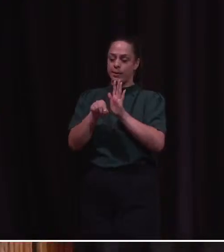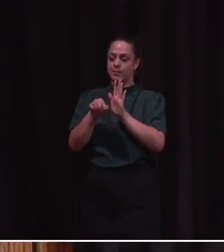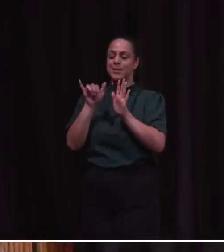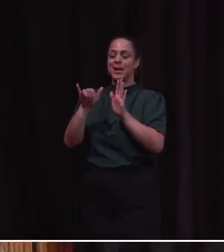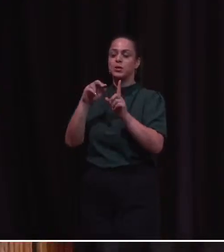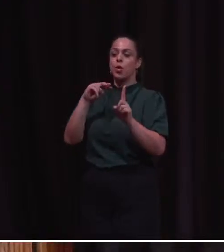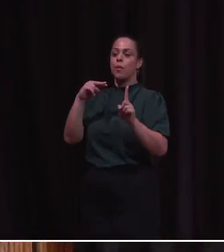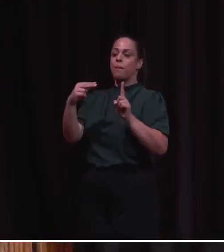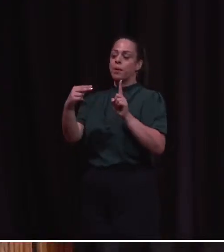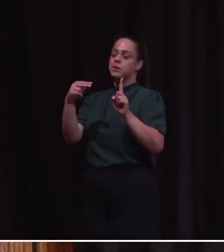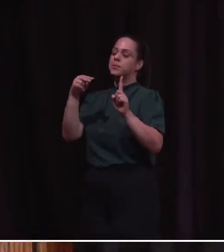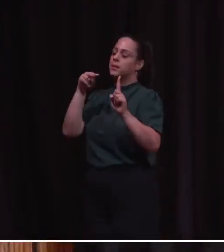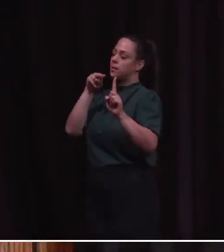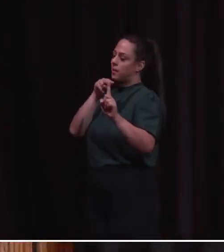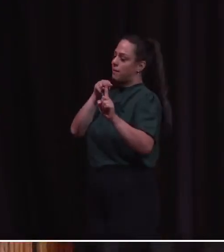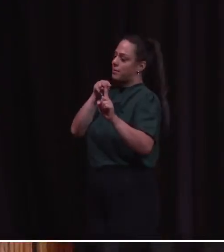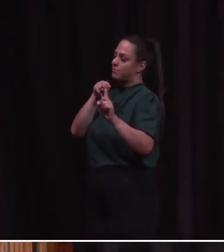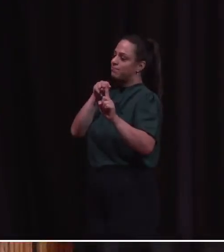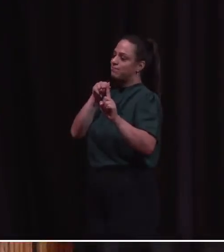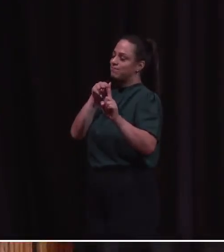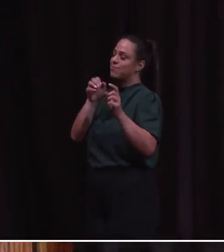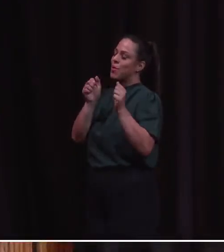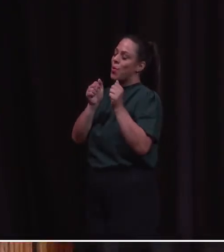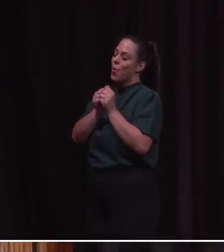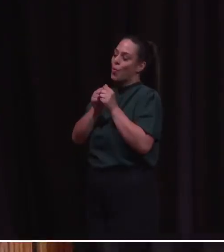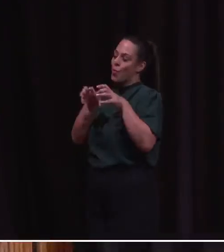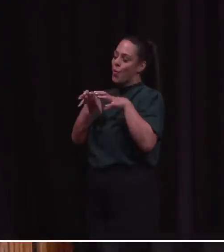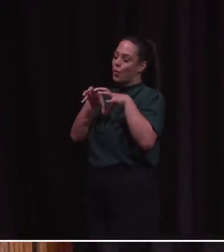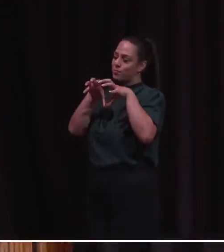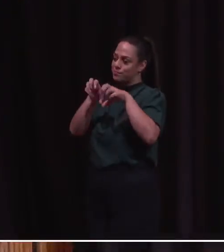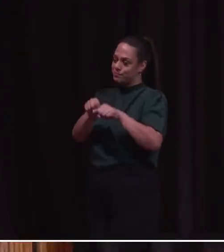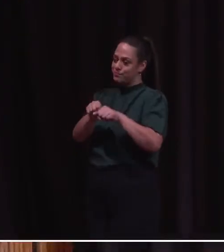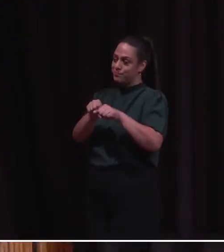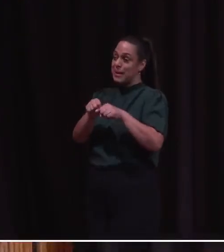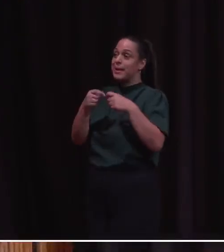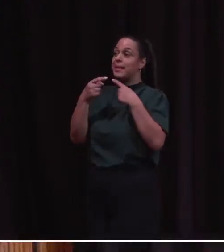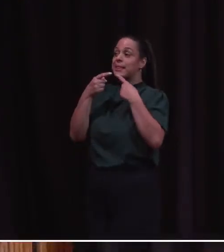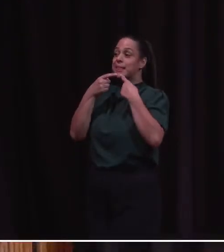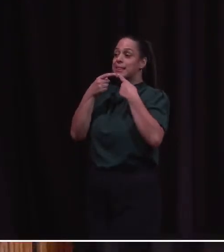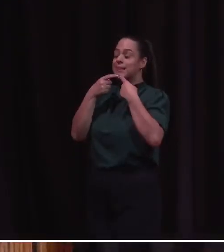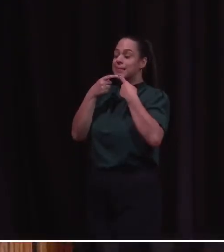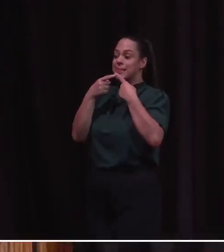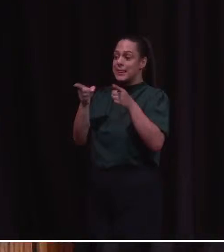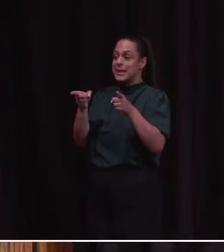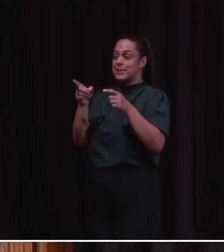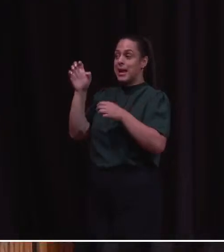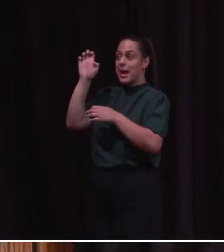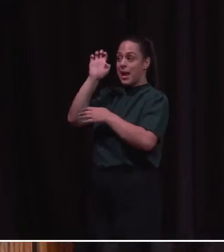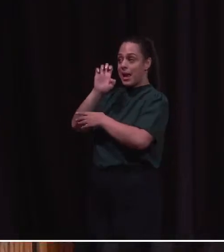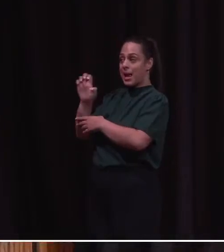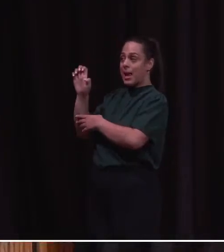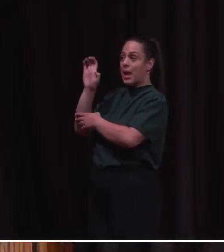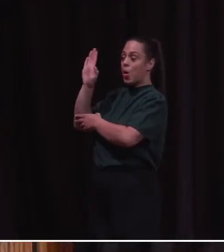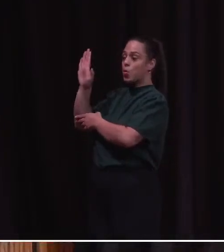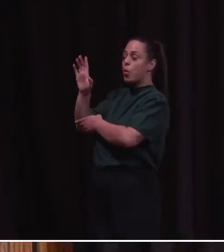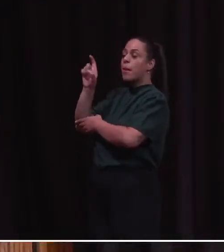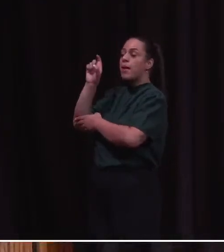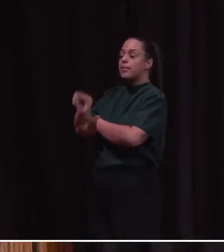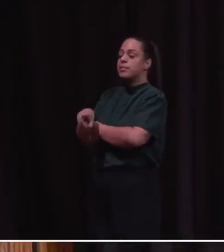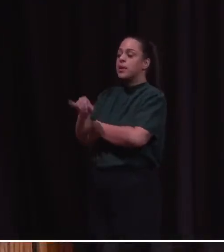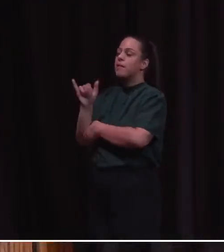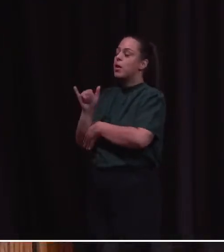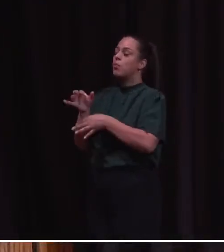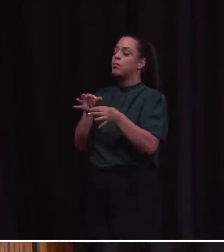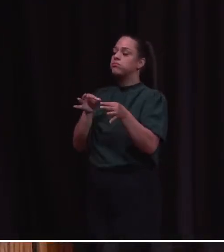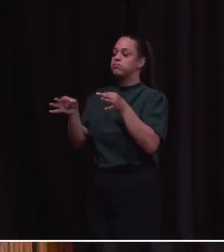Europe accountable for genocide, enslavement, slavery, and general dehumanization of